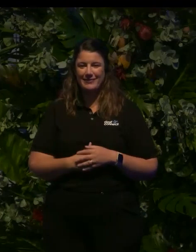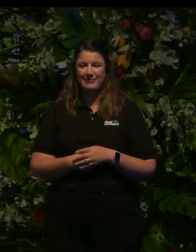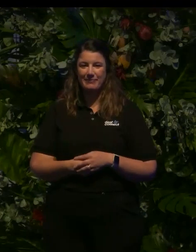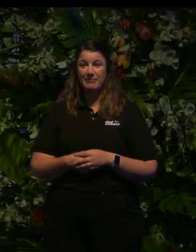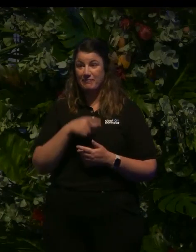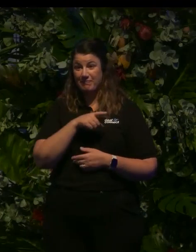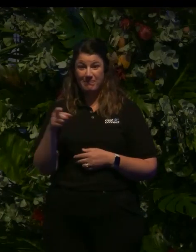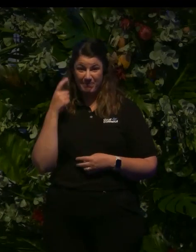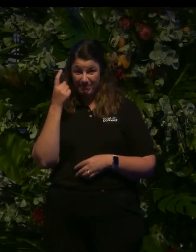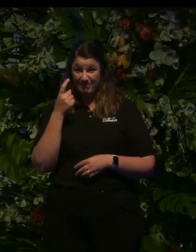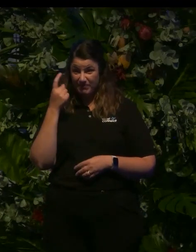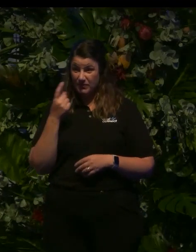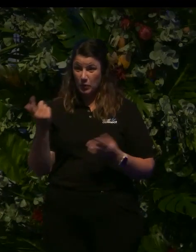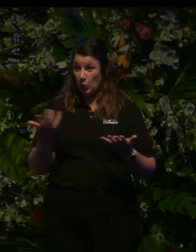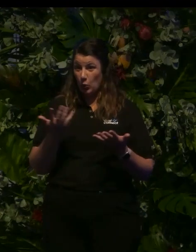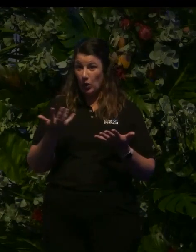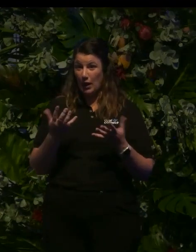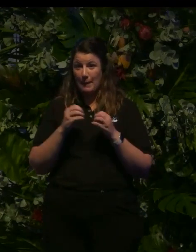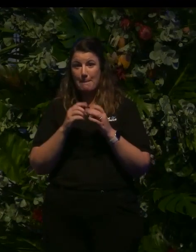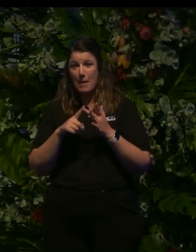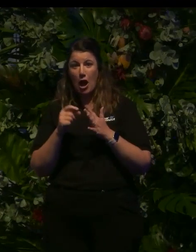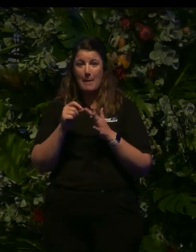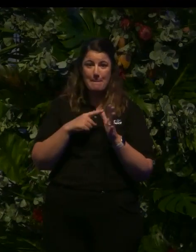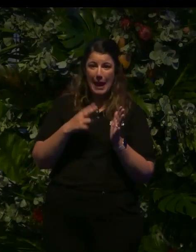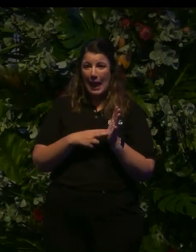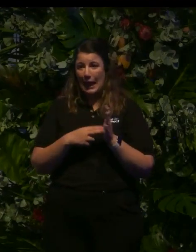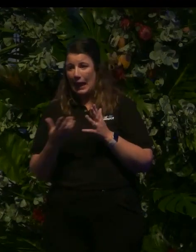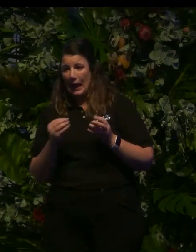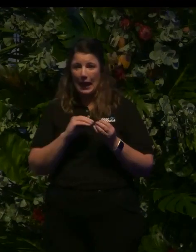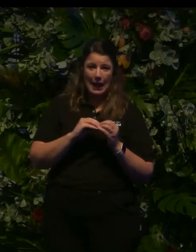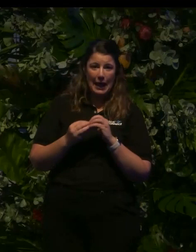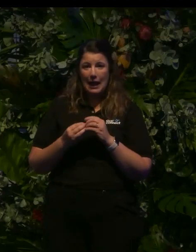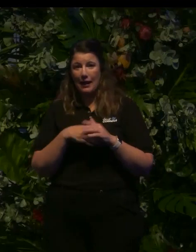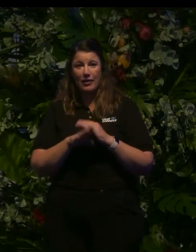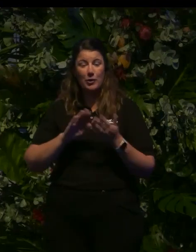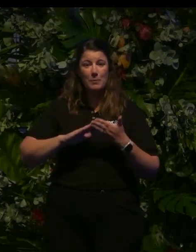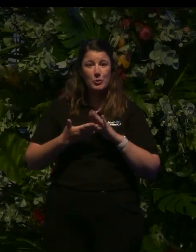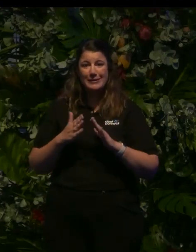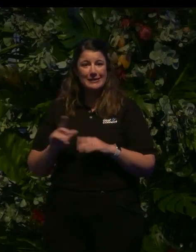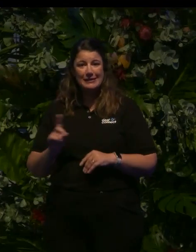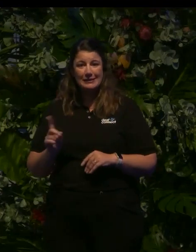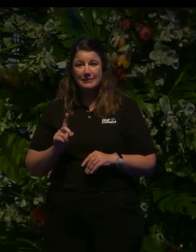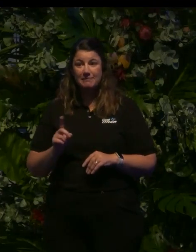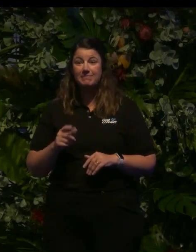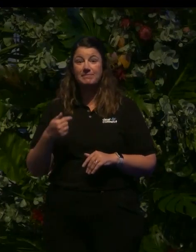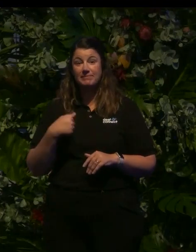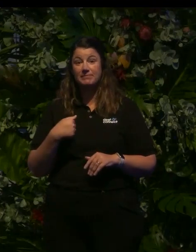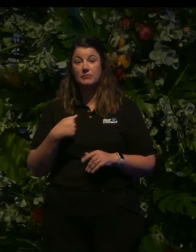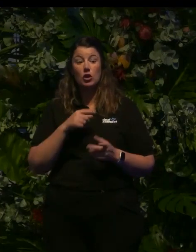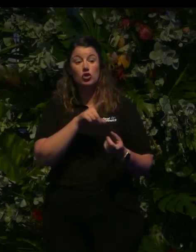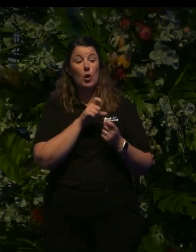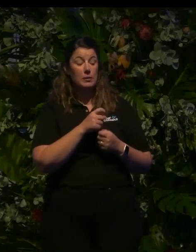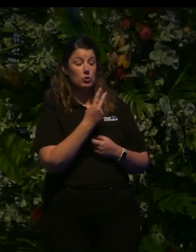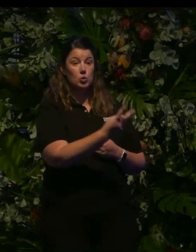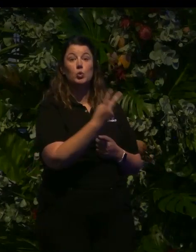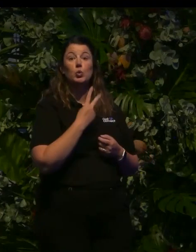in case some of you are wondering where the bi-pan struggles are in the community, when I was adopting my